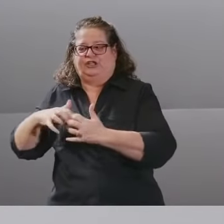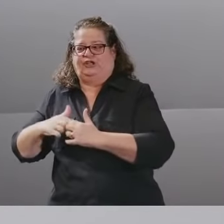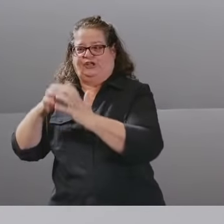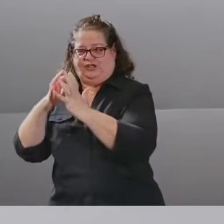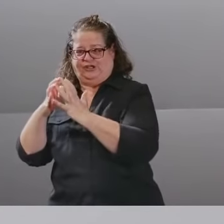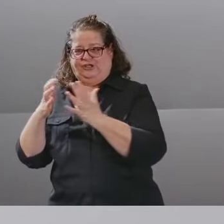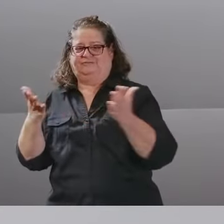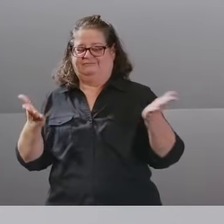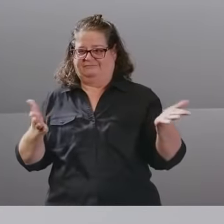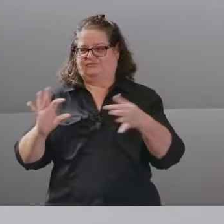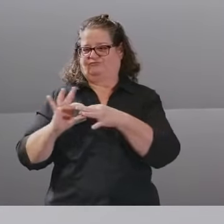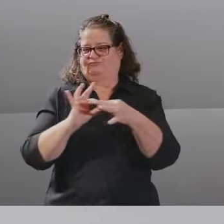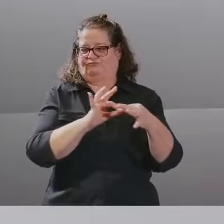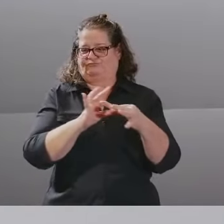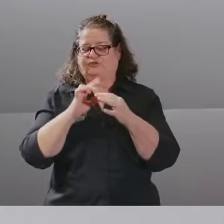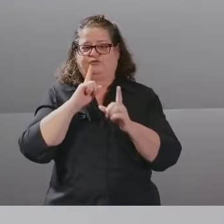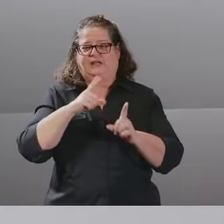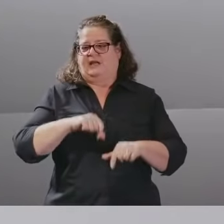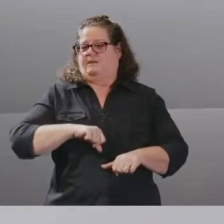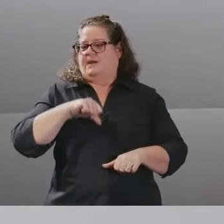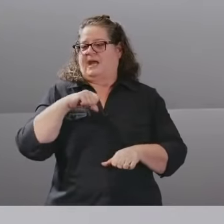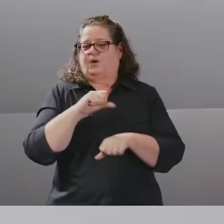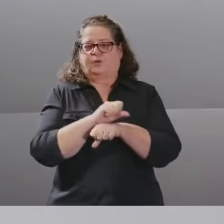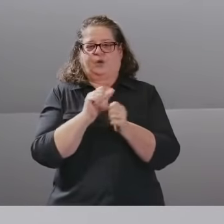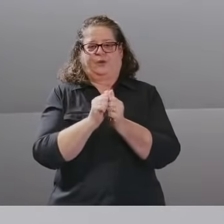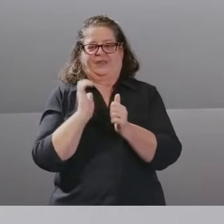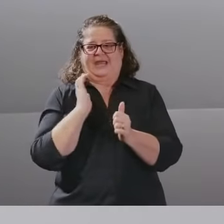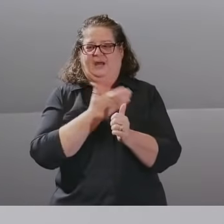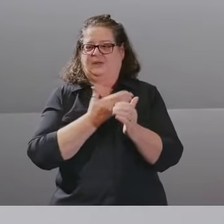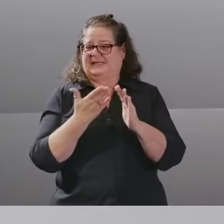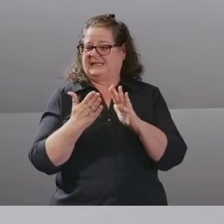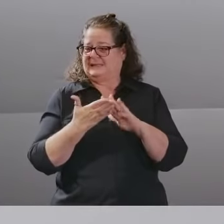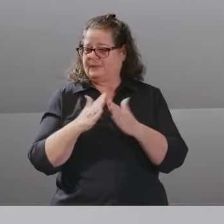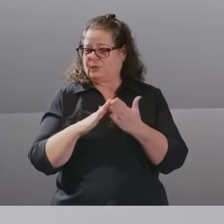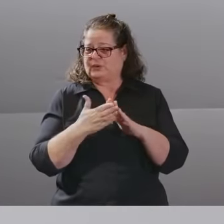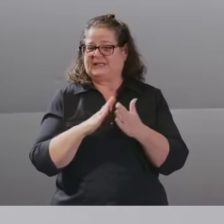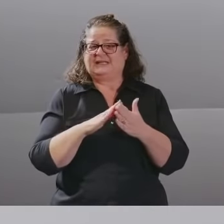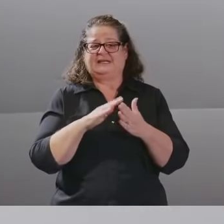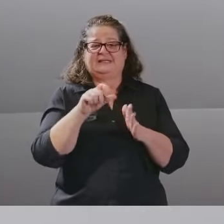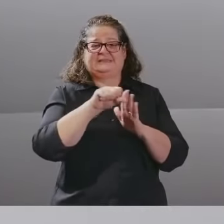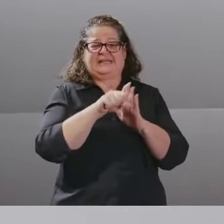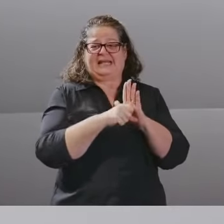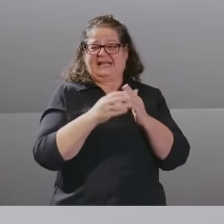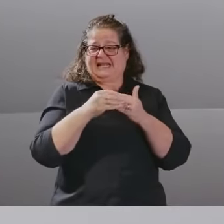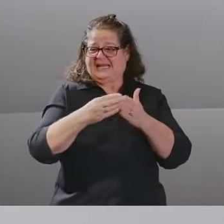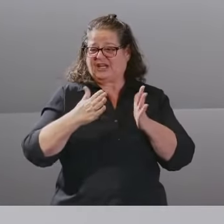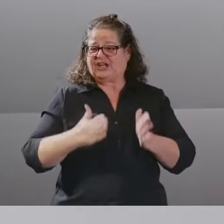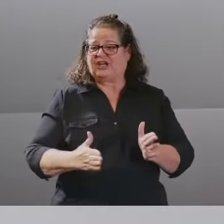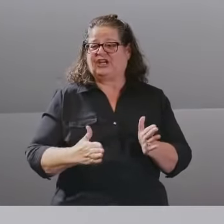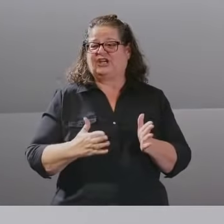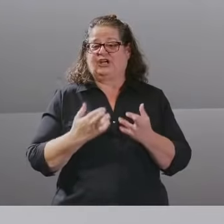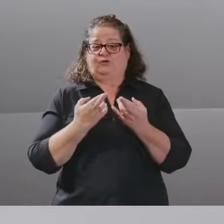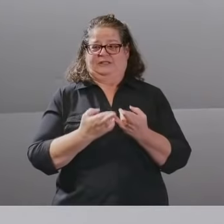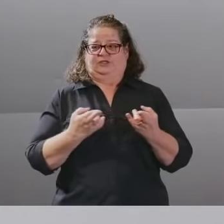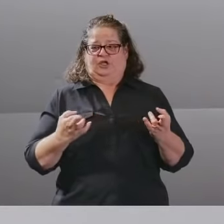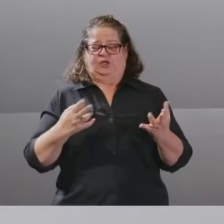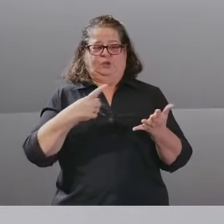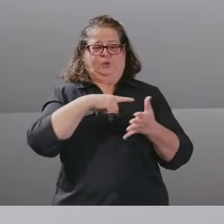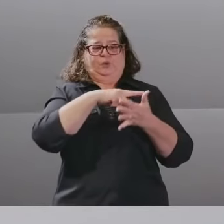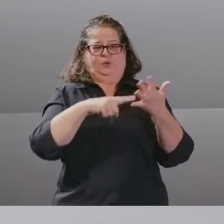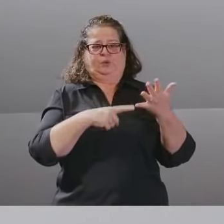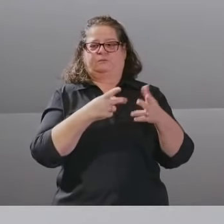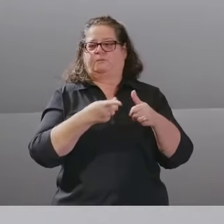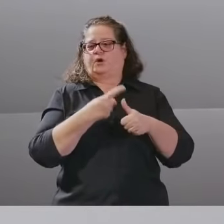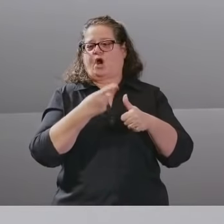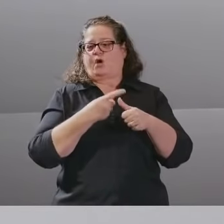develop policy and to put resources at the area of greatest need. And in the military, we understand